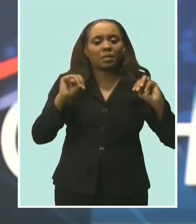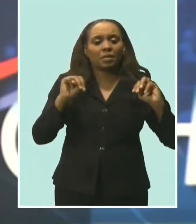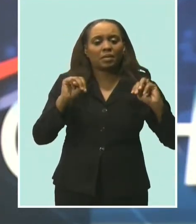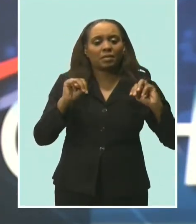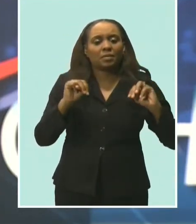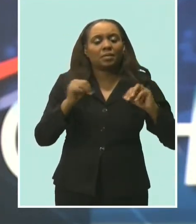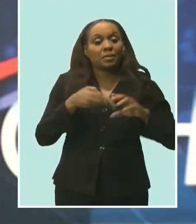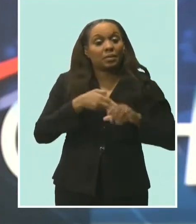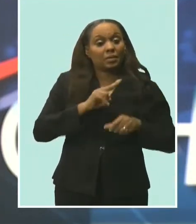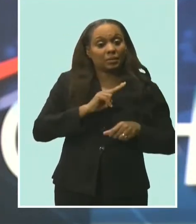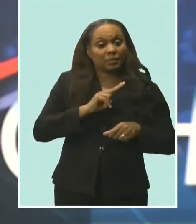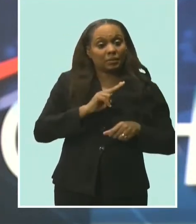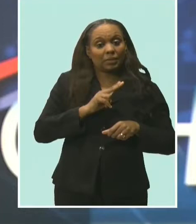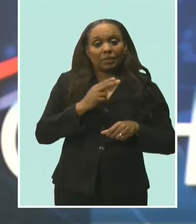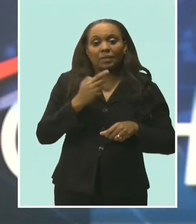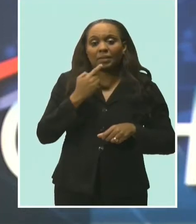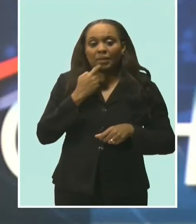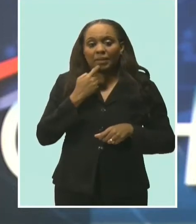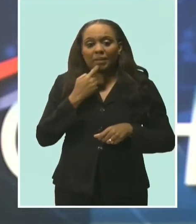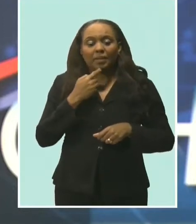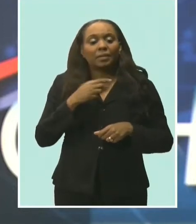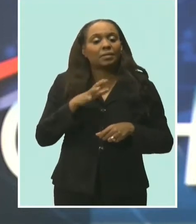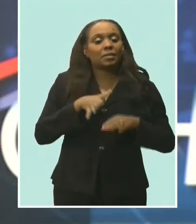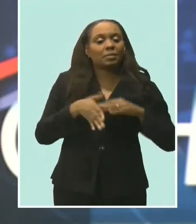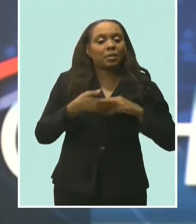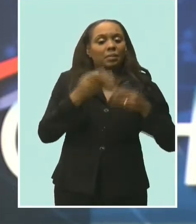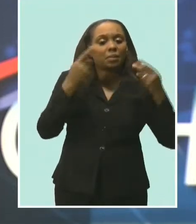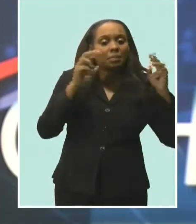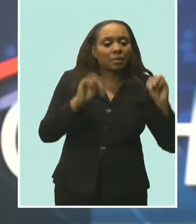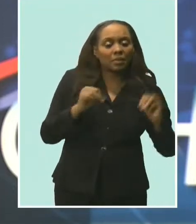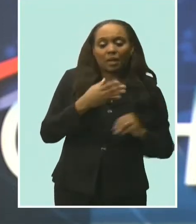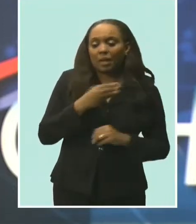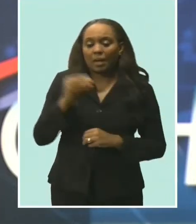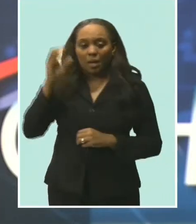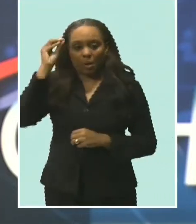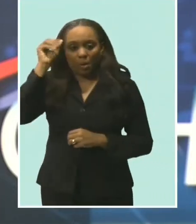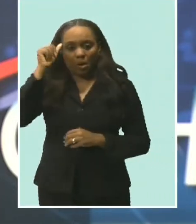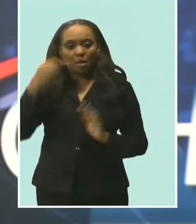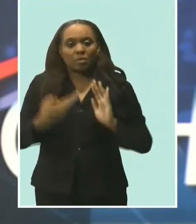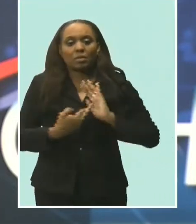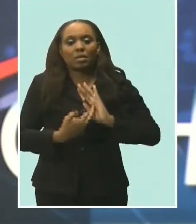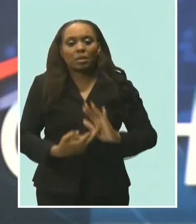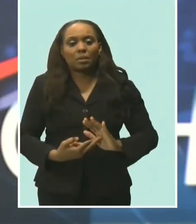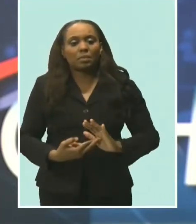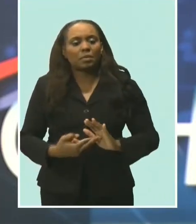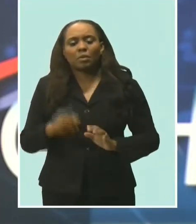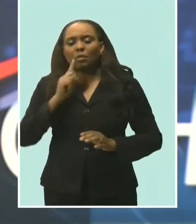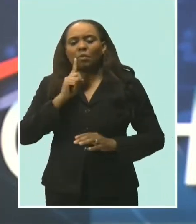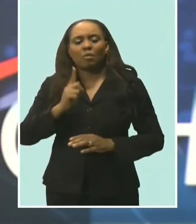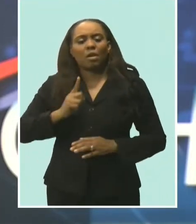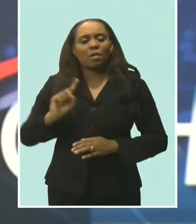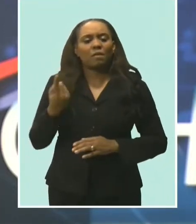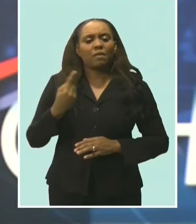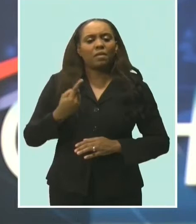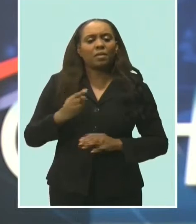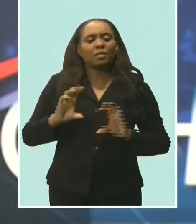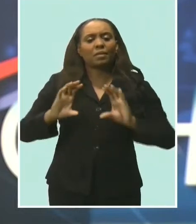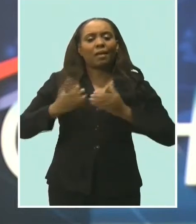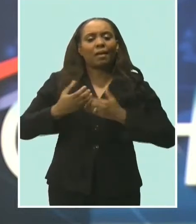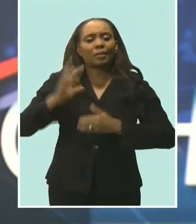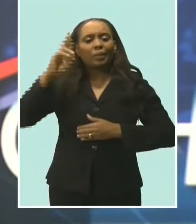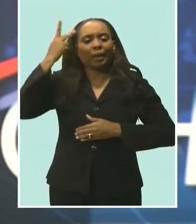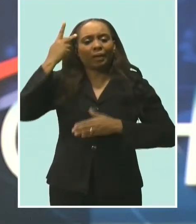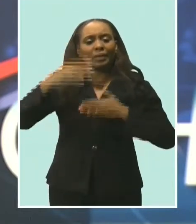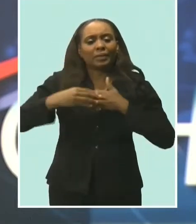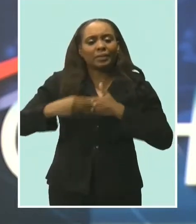expressed the view then that Mr. Patterson and Mr. Arthur both represented the last two in that class of political leadership. That